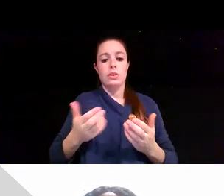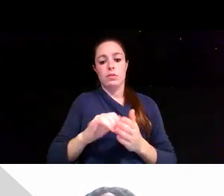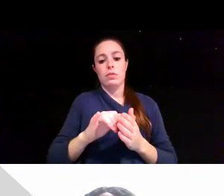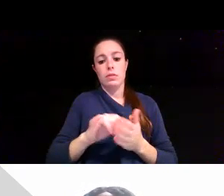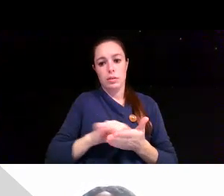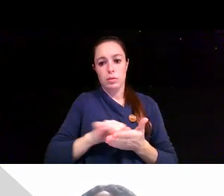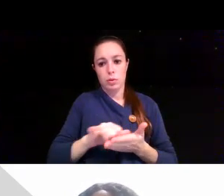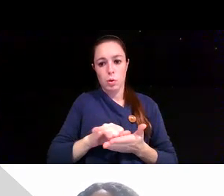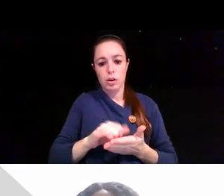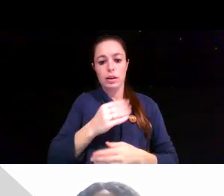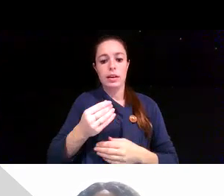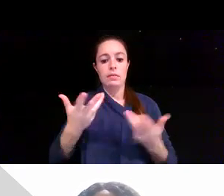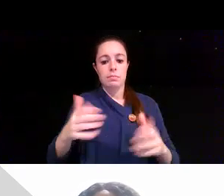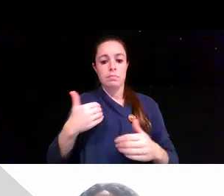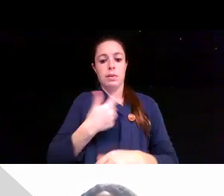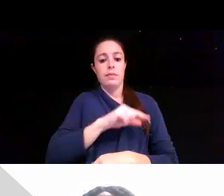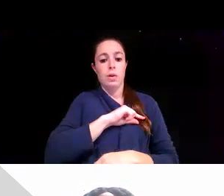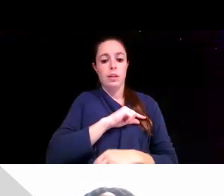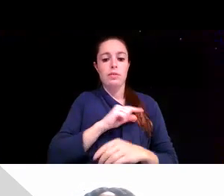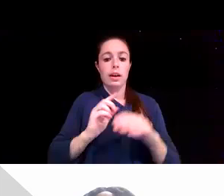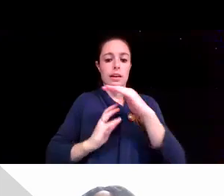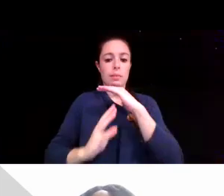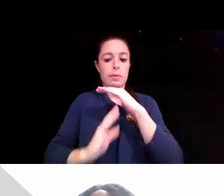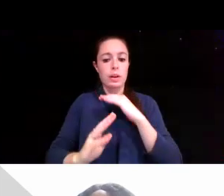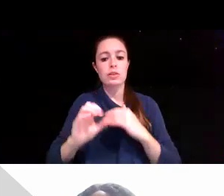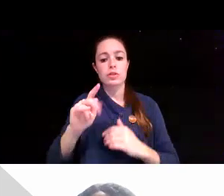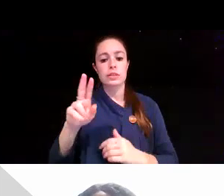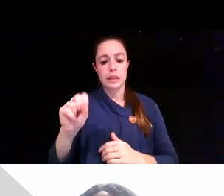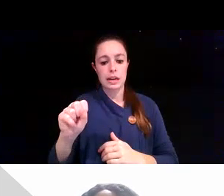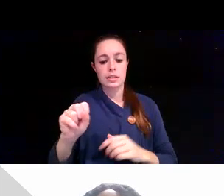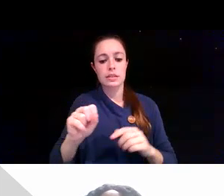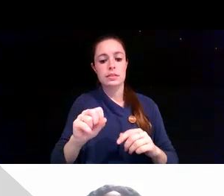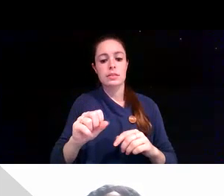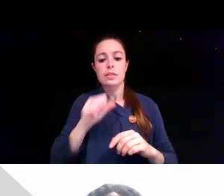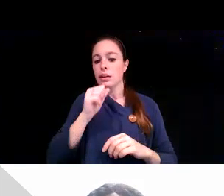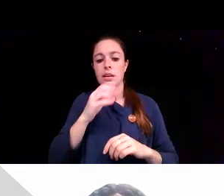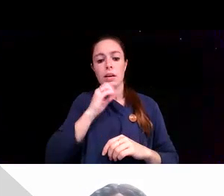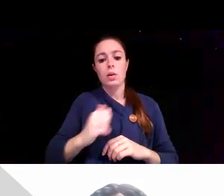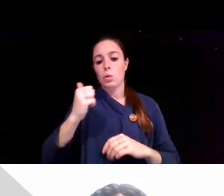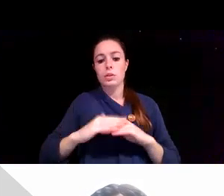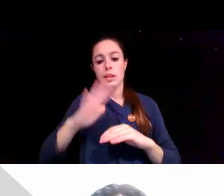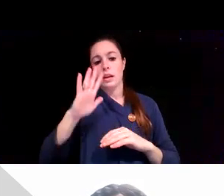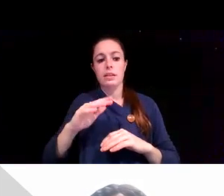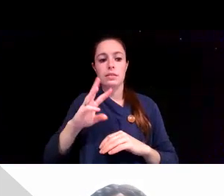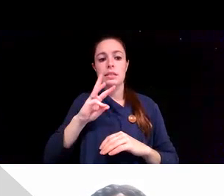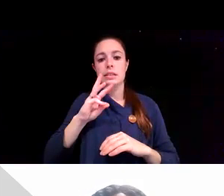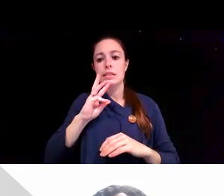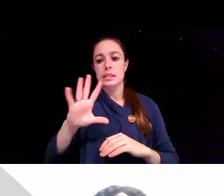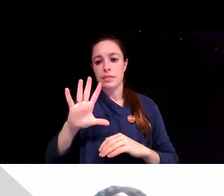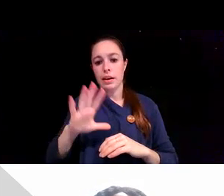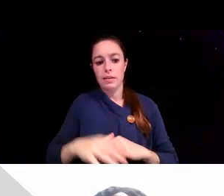have qualifying immigration status, and must not be older than 65 years.